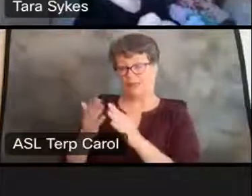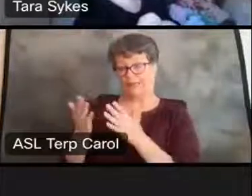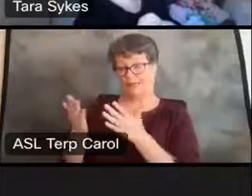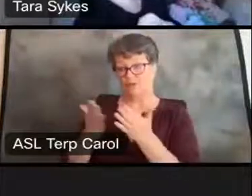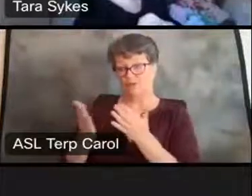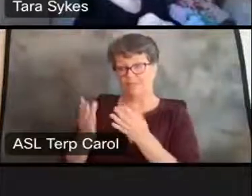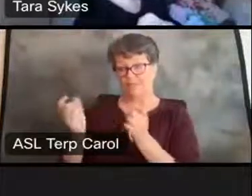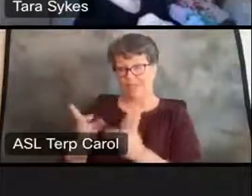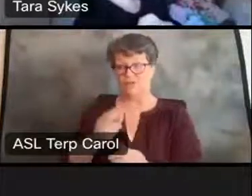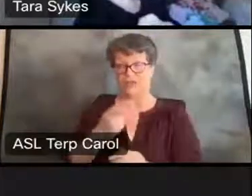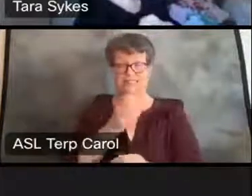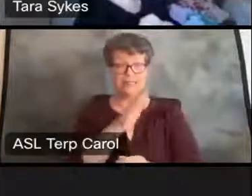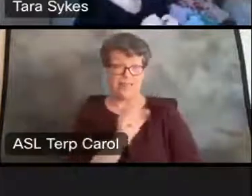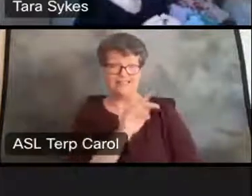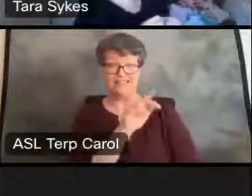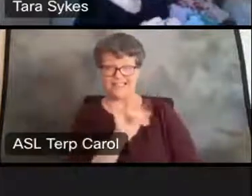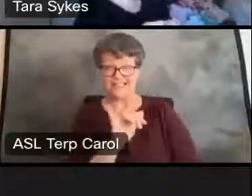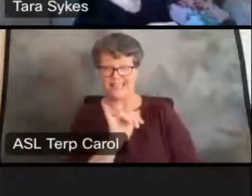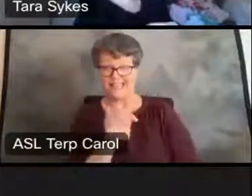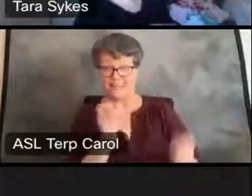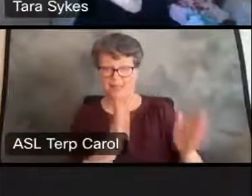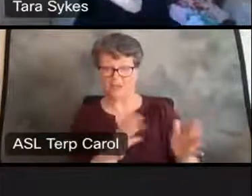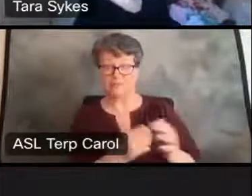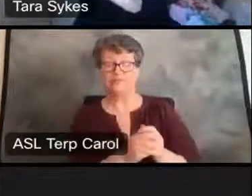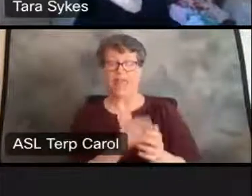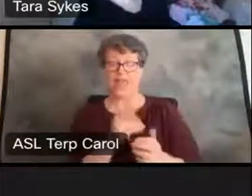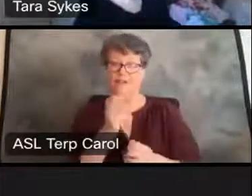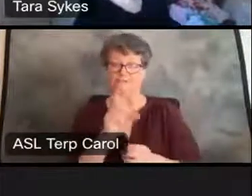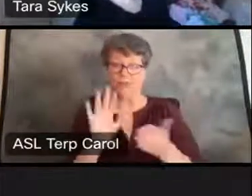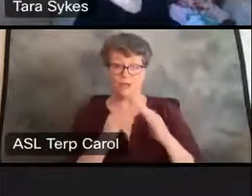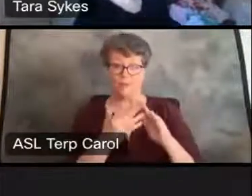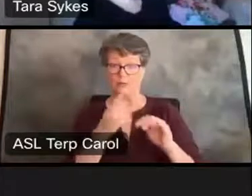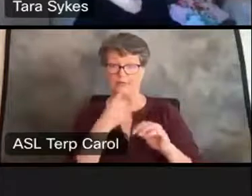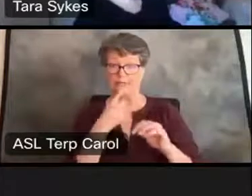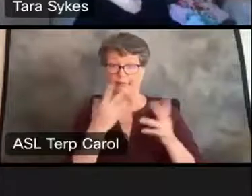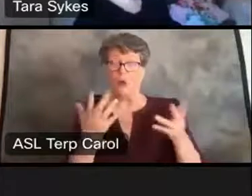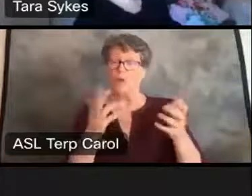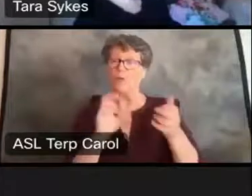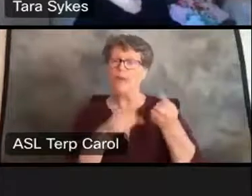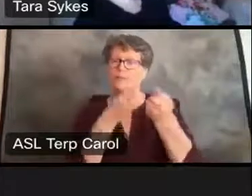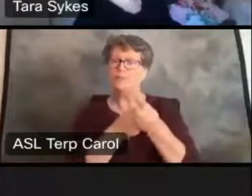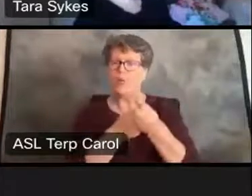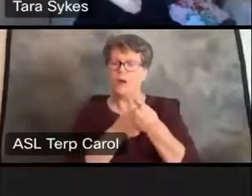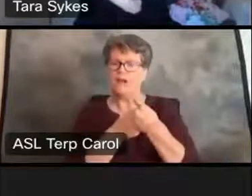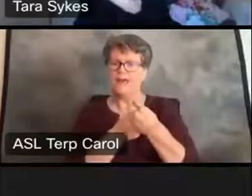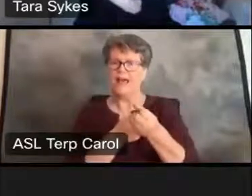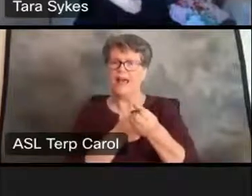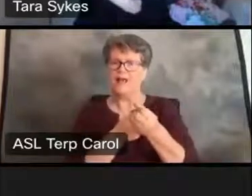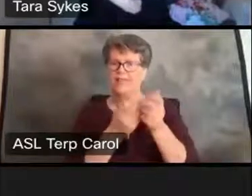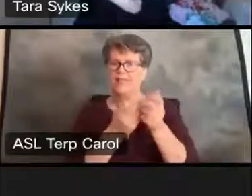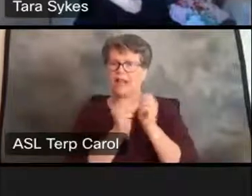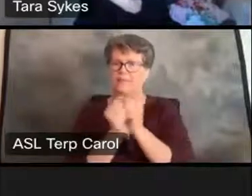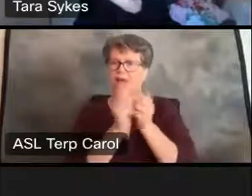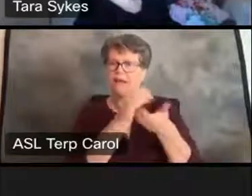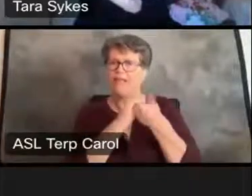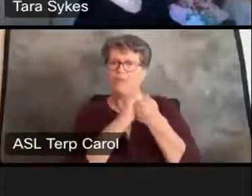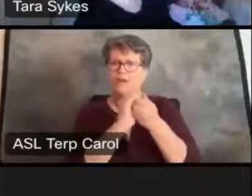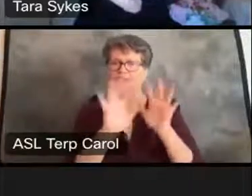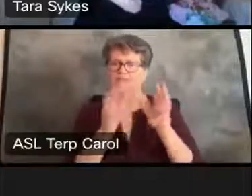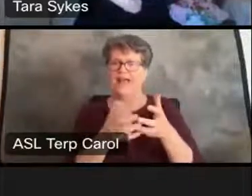with our vendor community for the purposes of figuring out how we are going to use $284,000 to